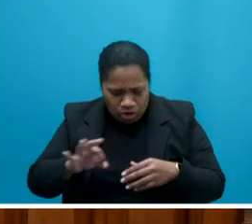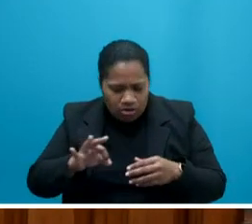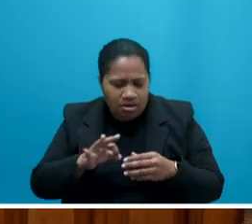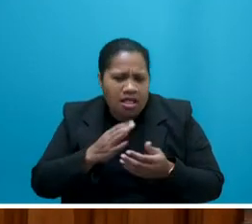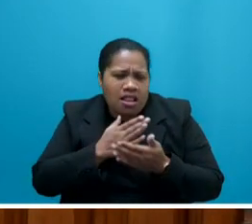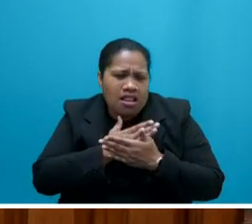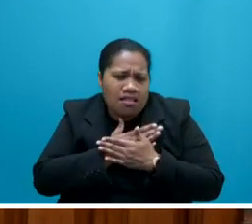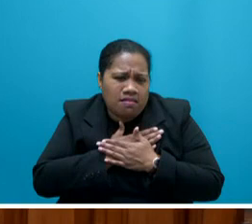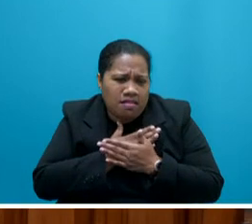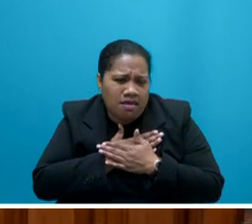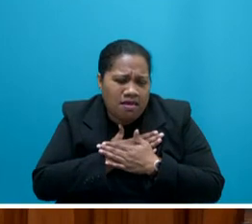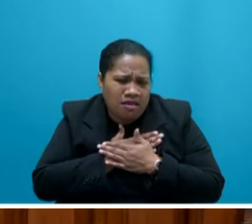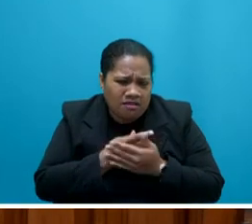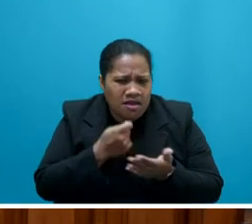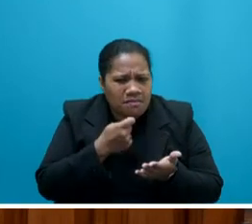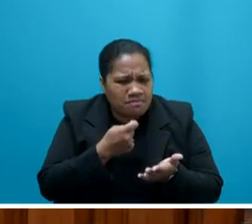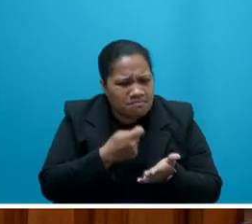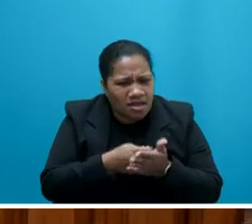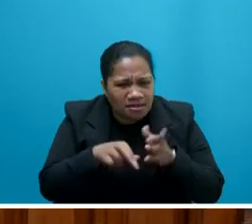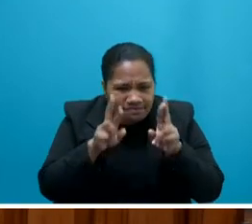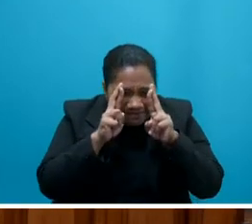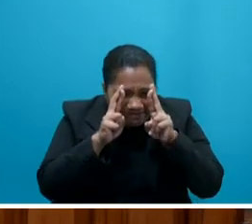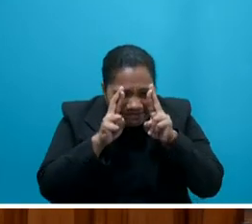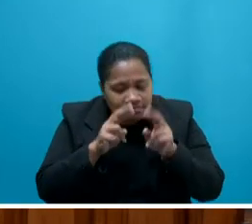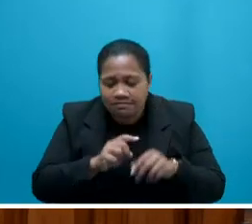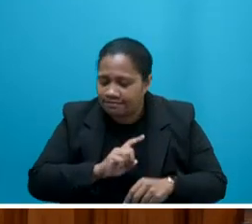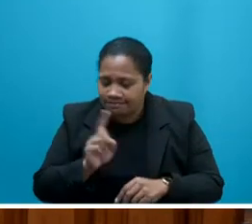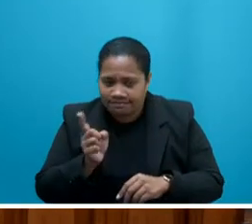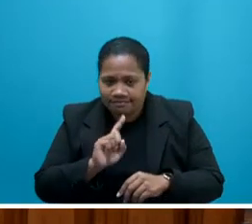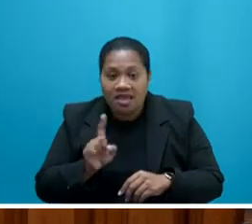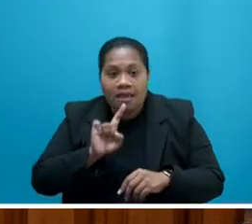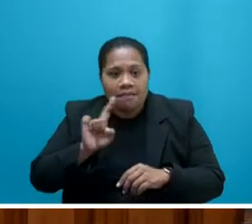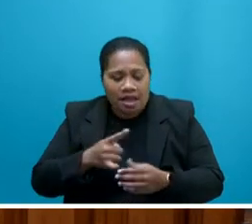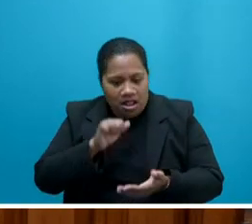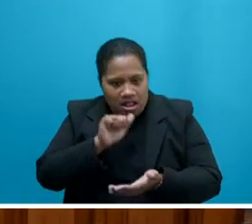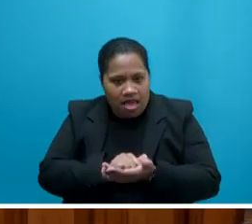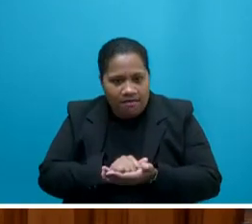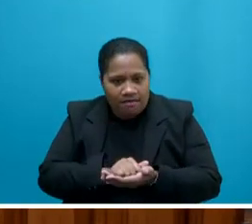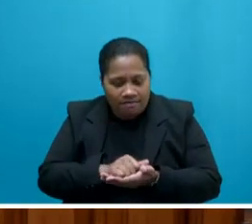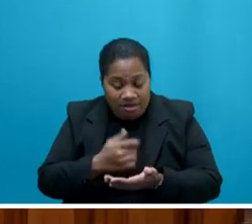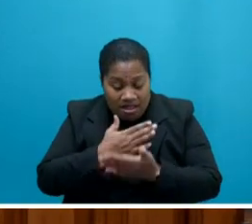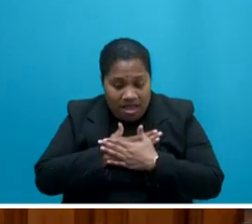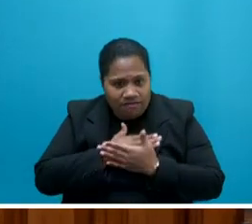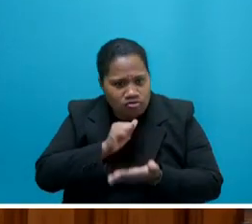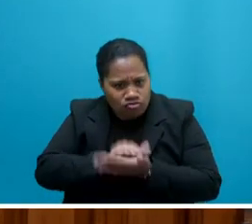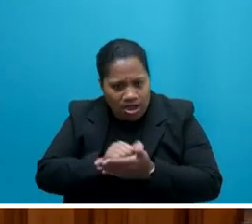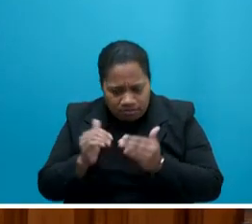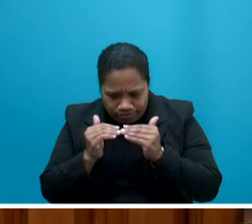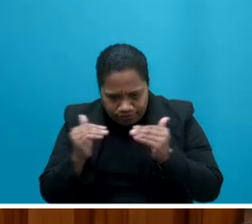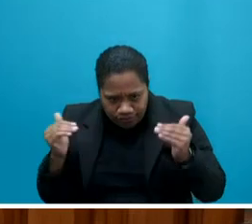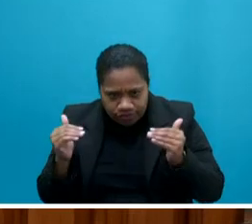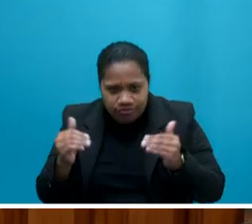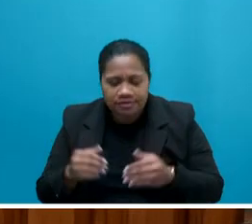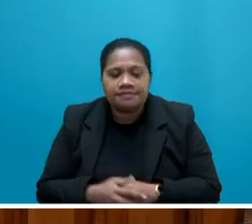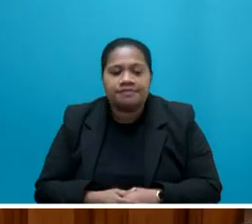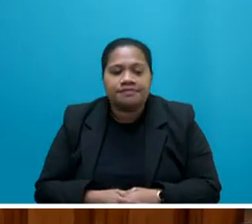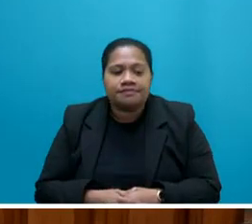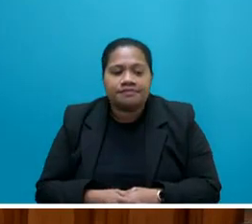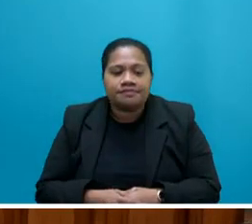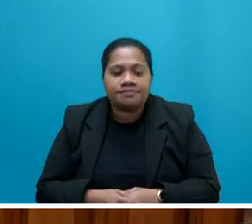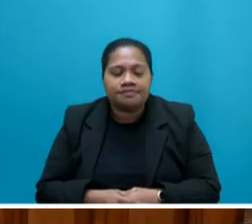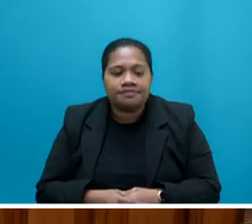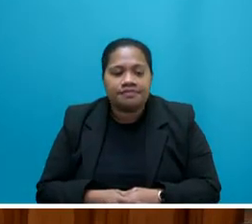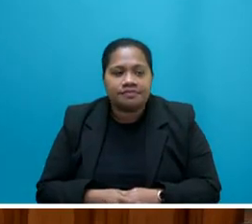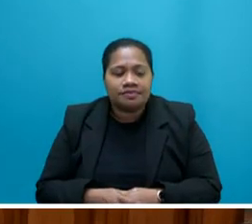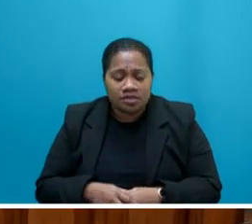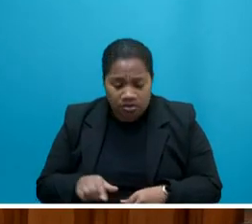with justice, not in love with publicity, but in love with humanity. Mr. Speaker, sir, with those few quotes, the